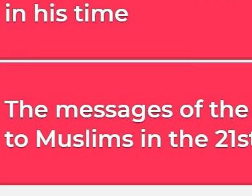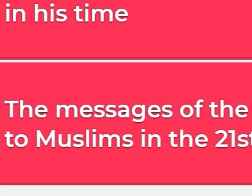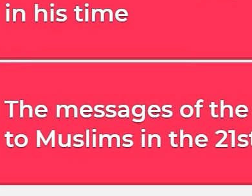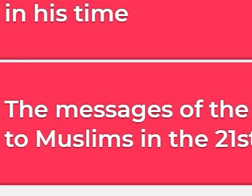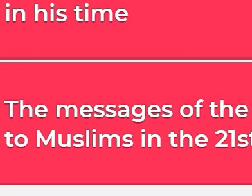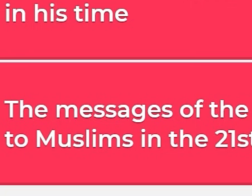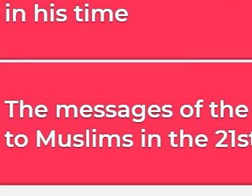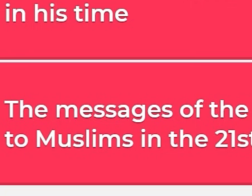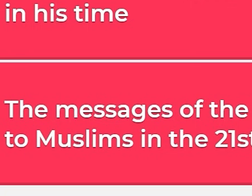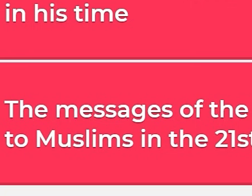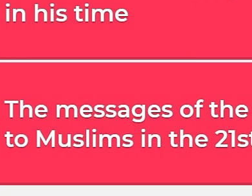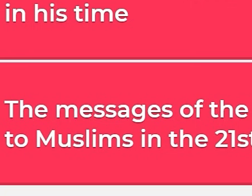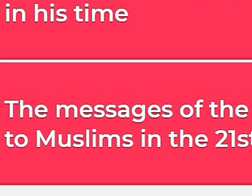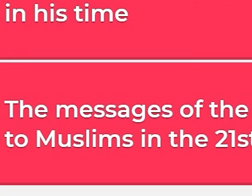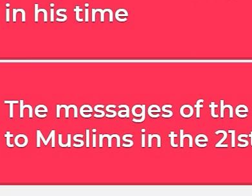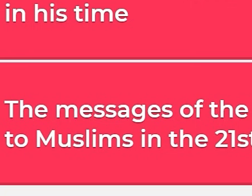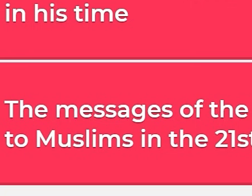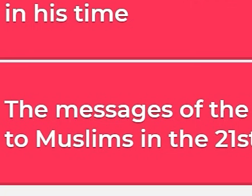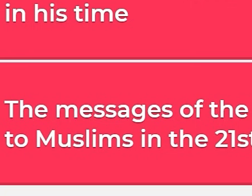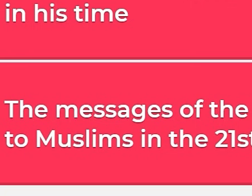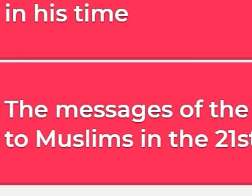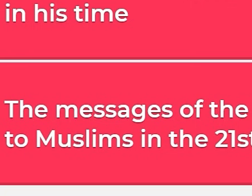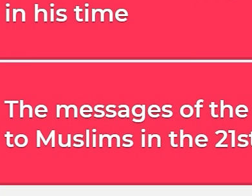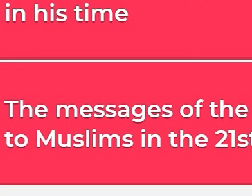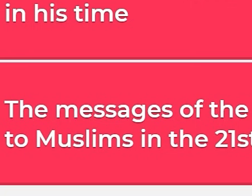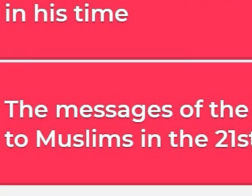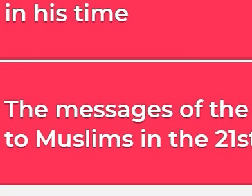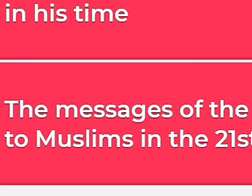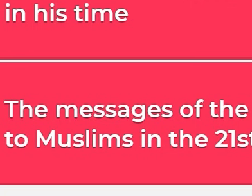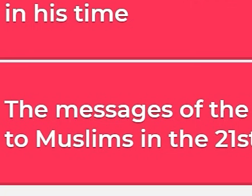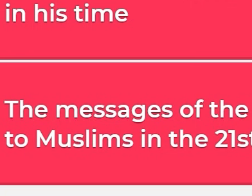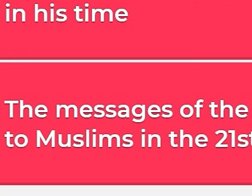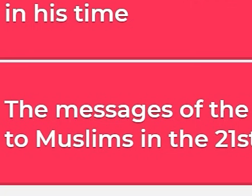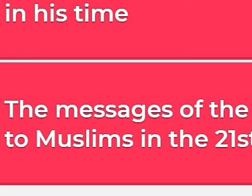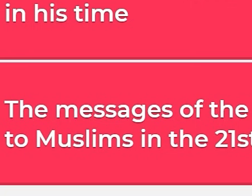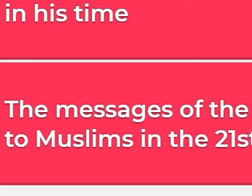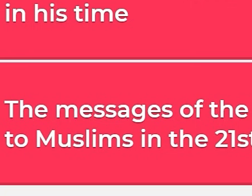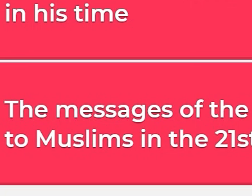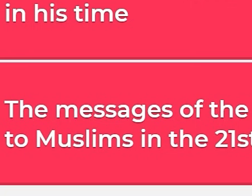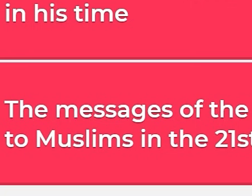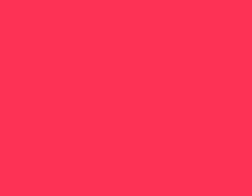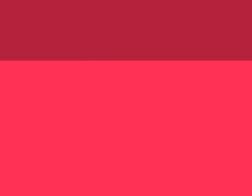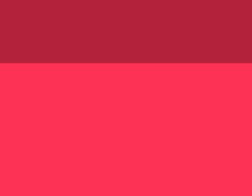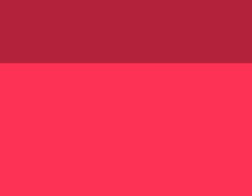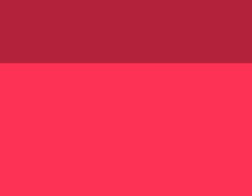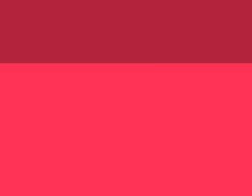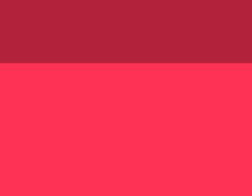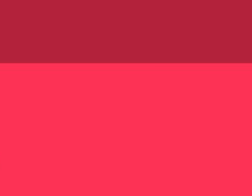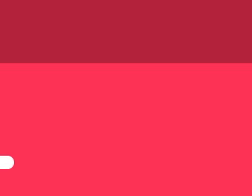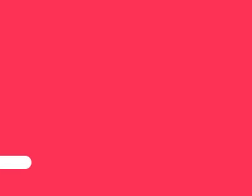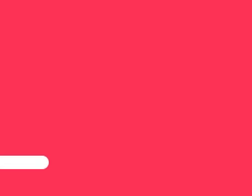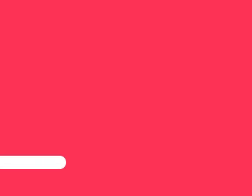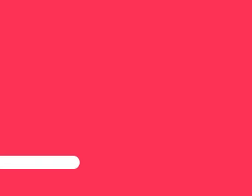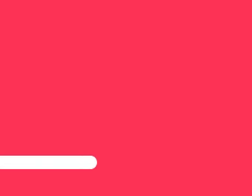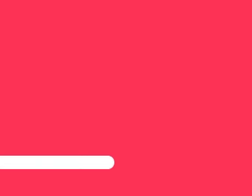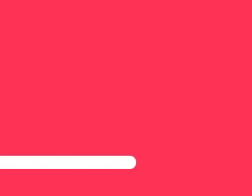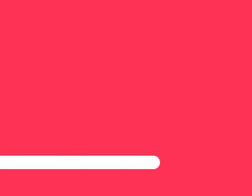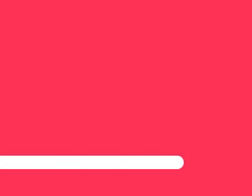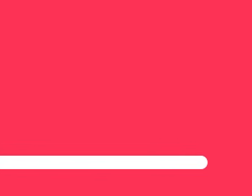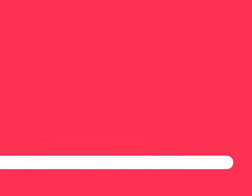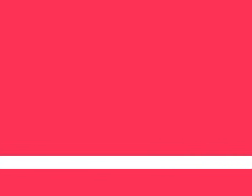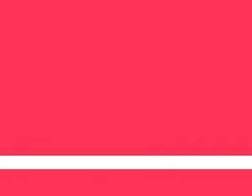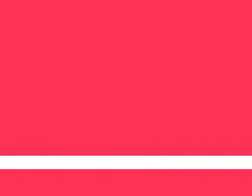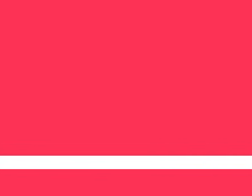newer modules called The Quran and Its Interpretations on page 128. Here's question number 9.